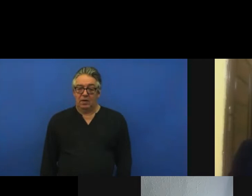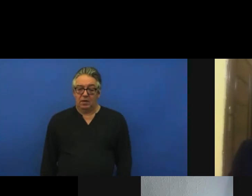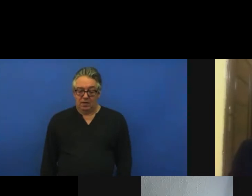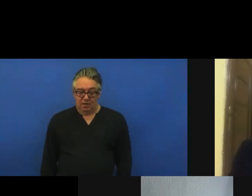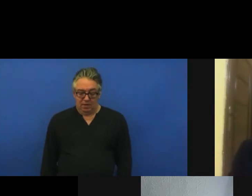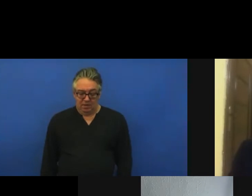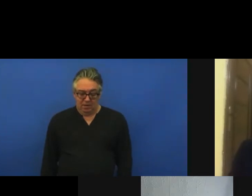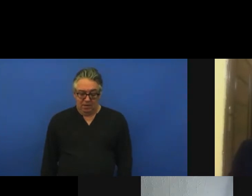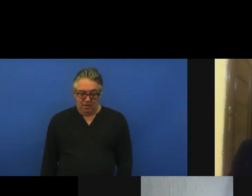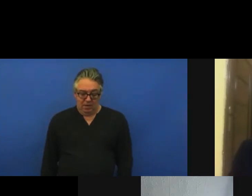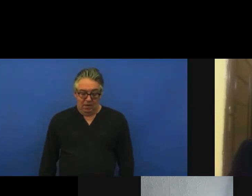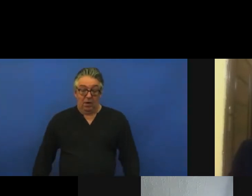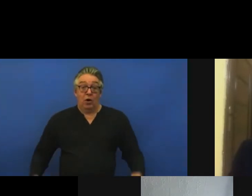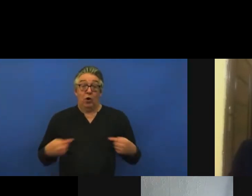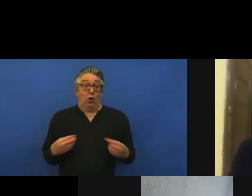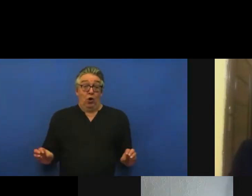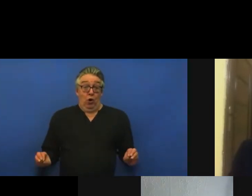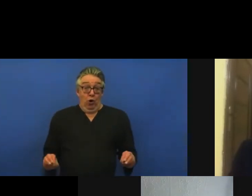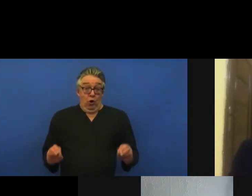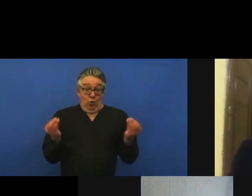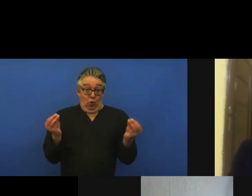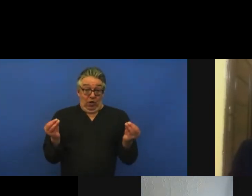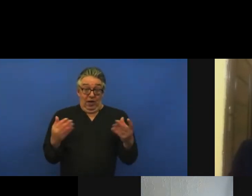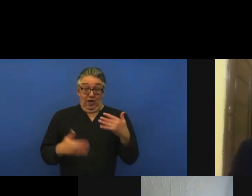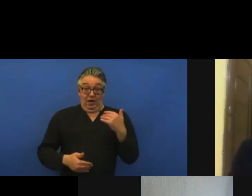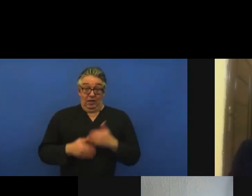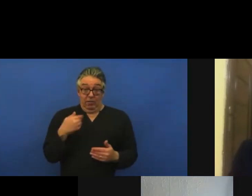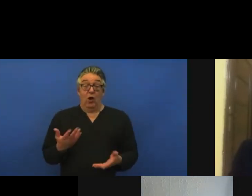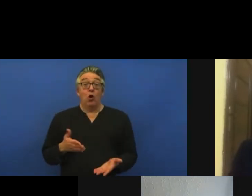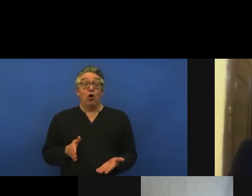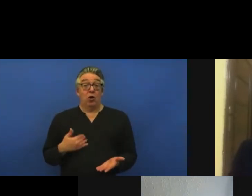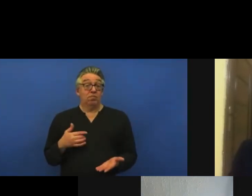youth with disability, we have the right to live a dignified life.